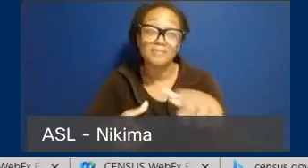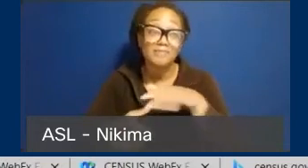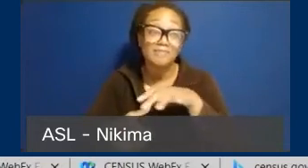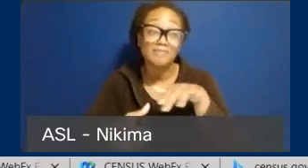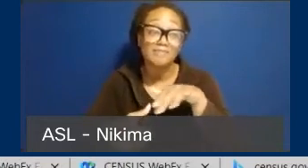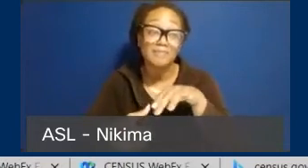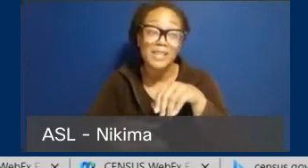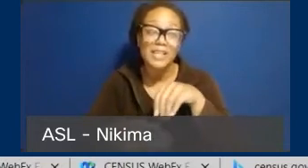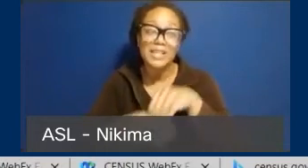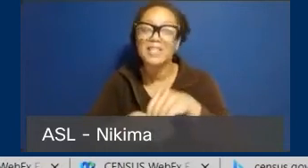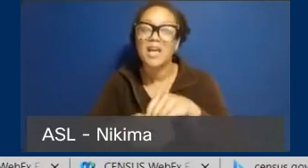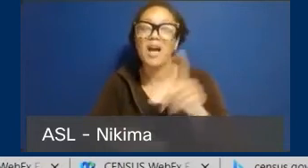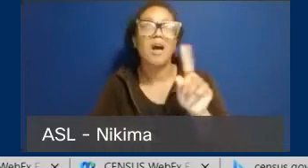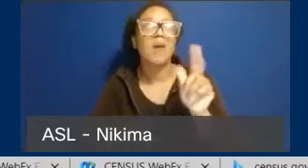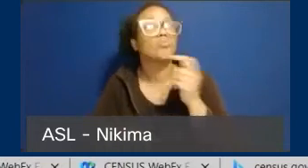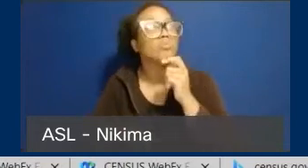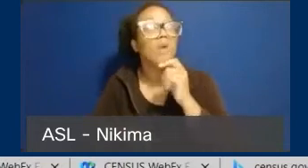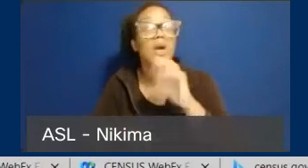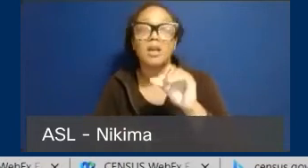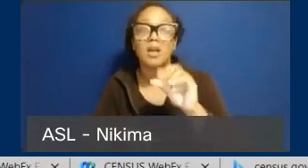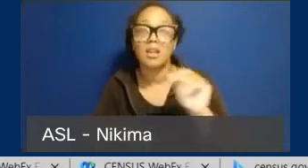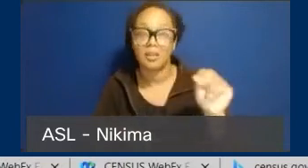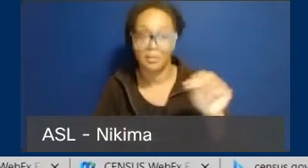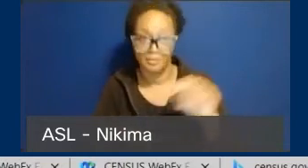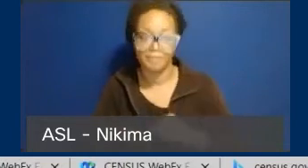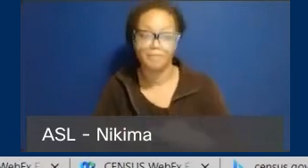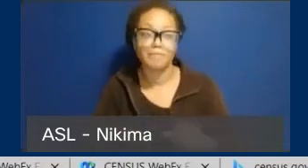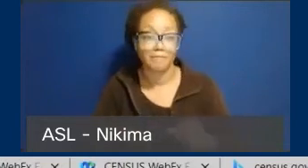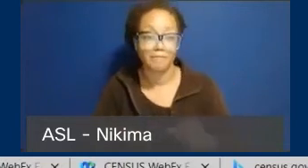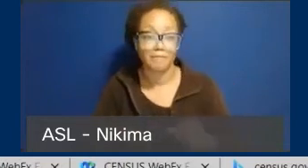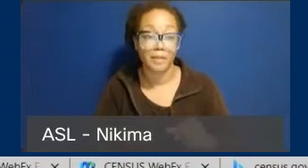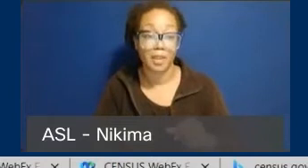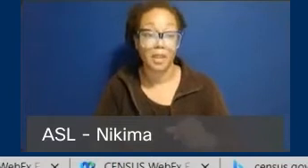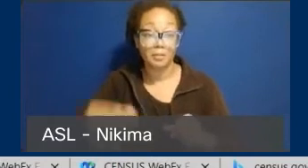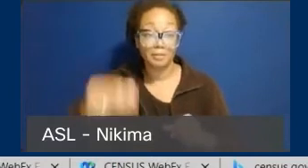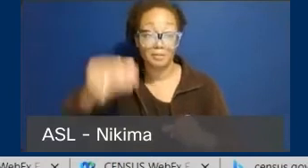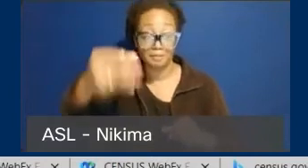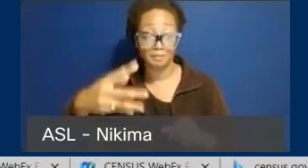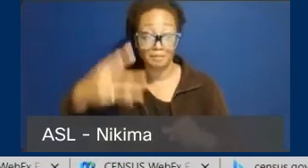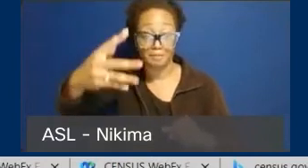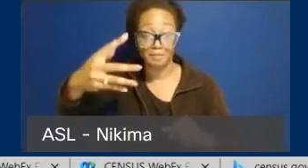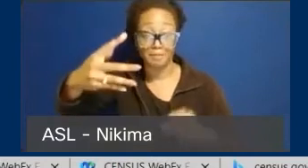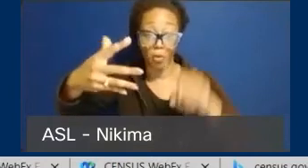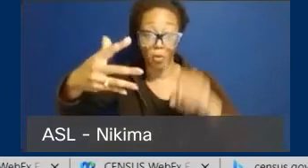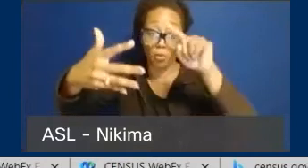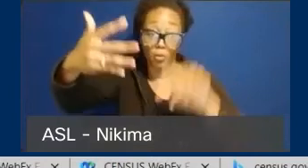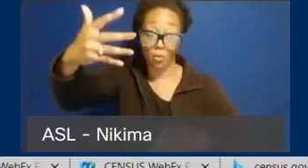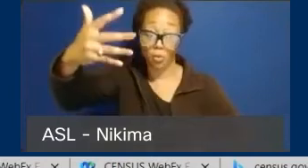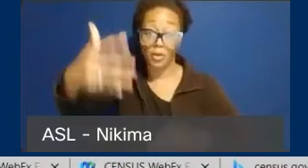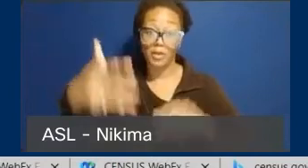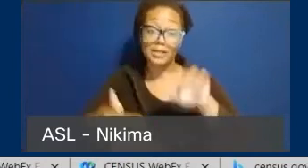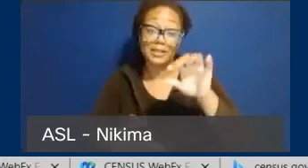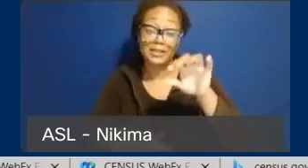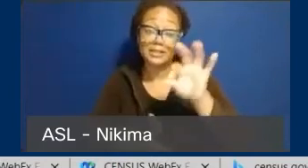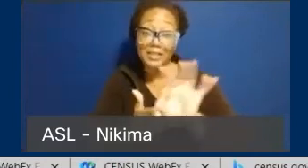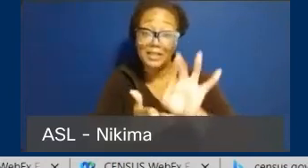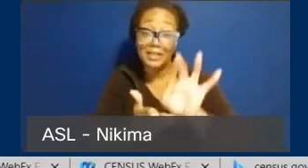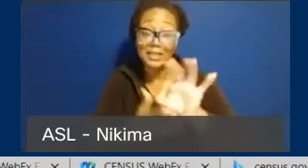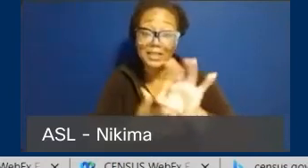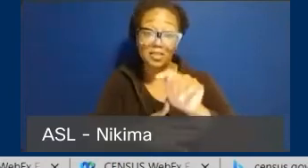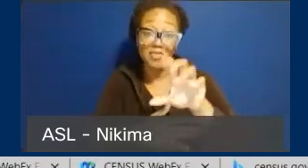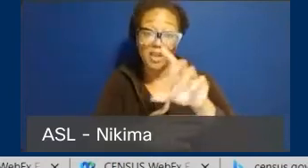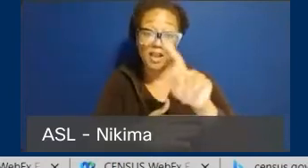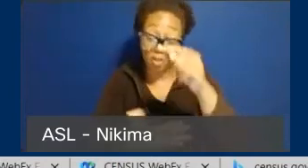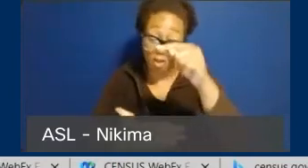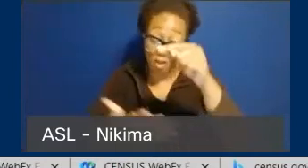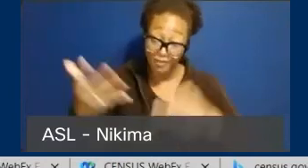of Connecticut. And then it gives me the option of all census tracts in Connecticut. I don't want to do that. That's a